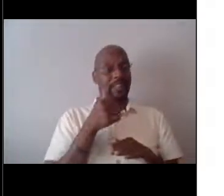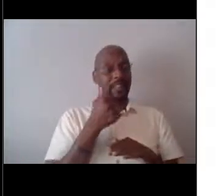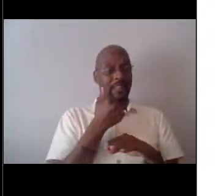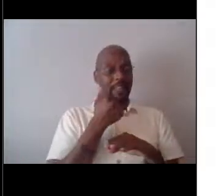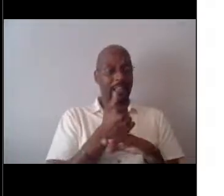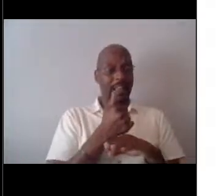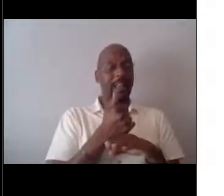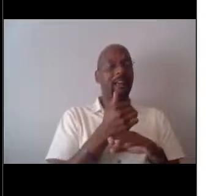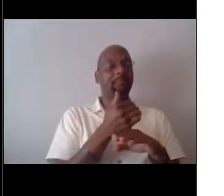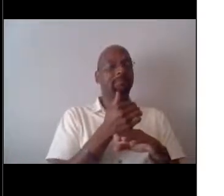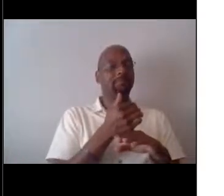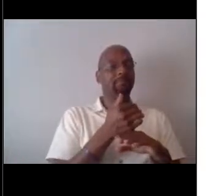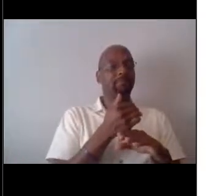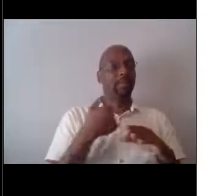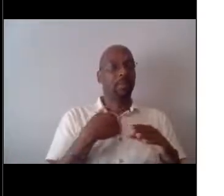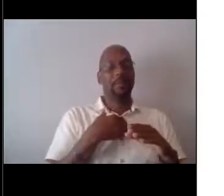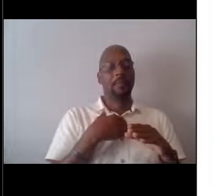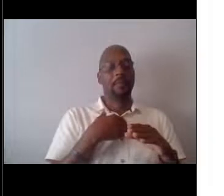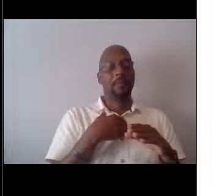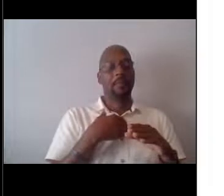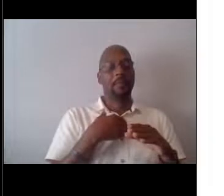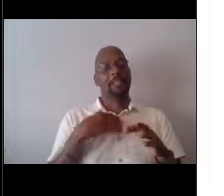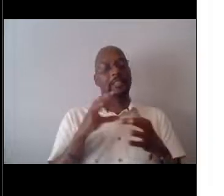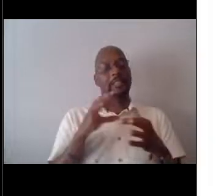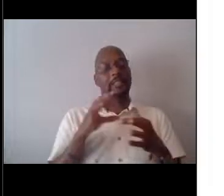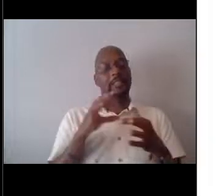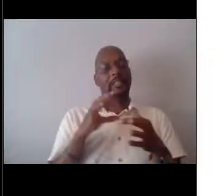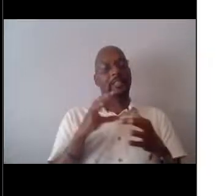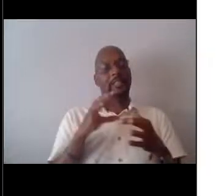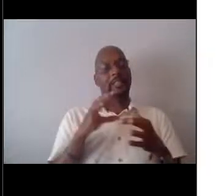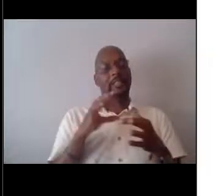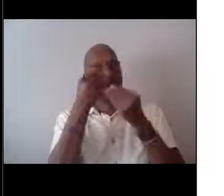off of all of the feedback that they identified.